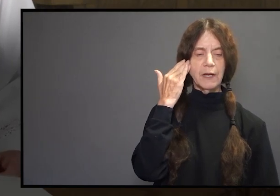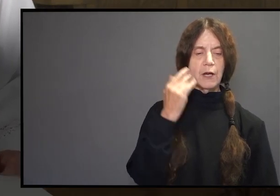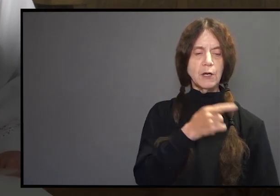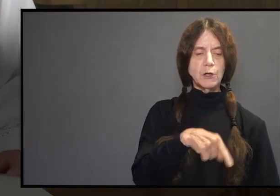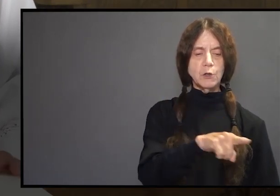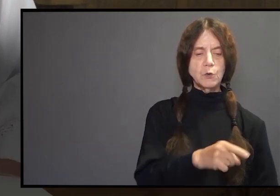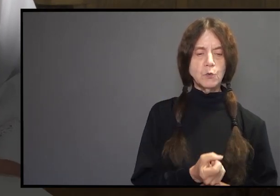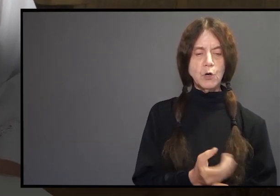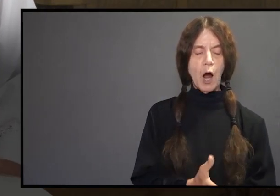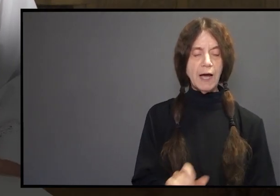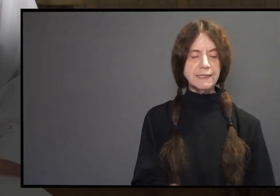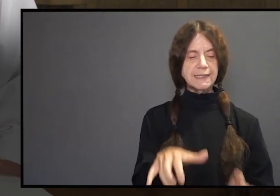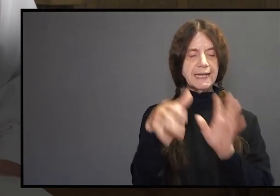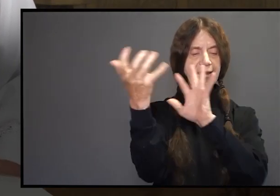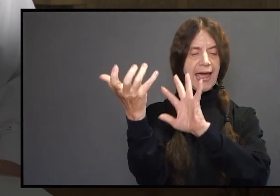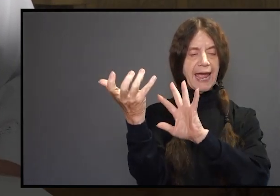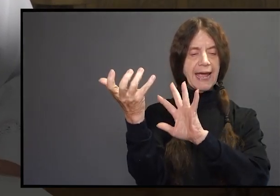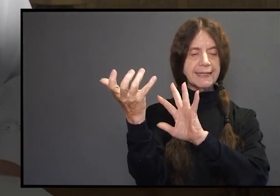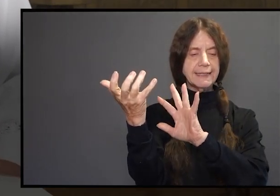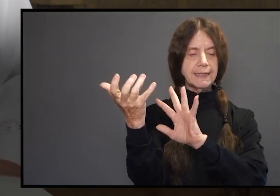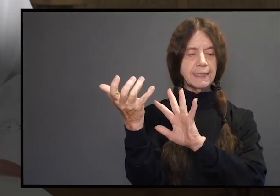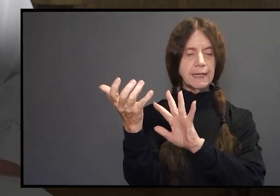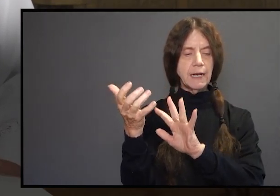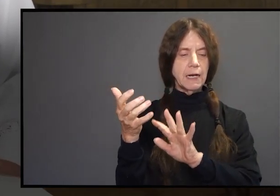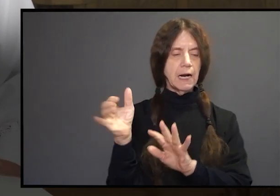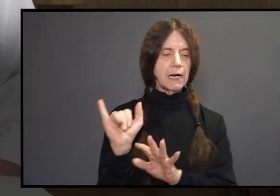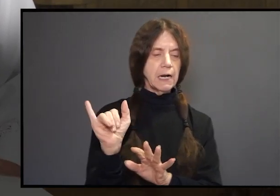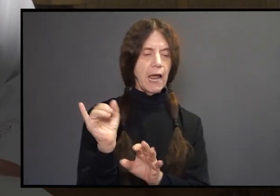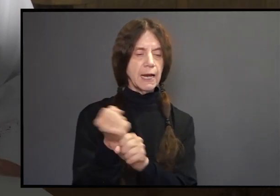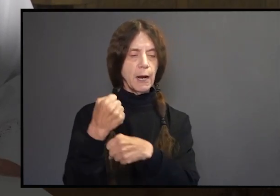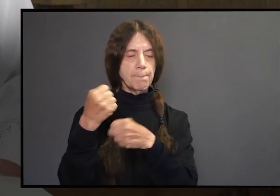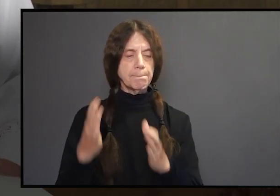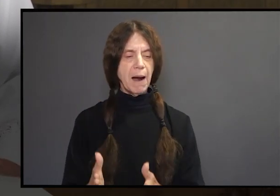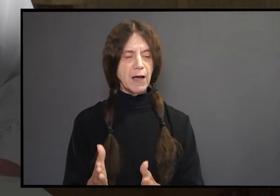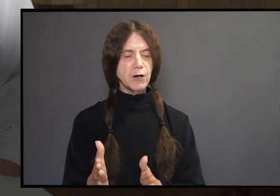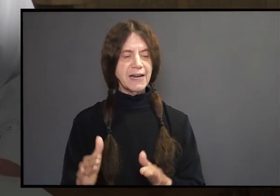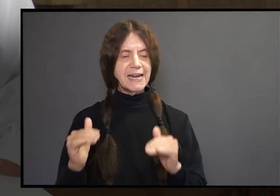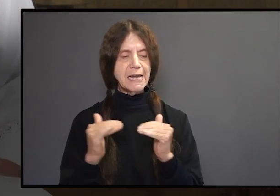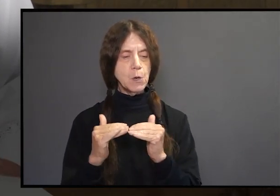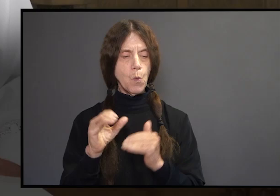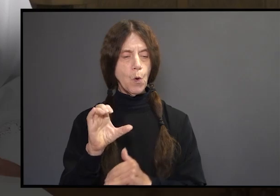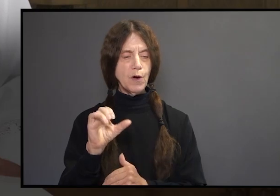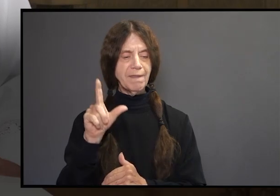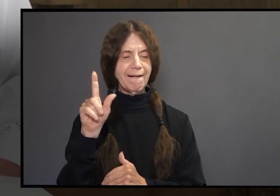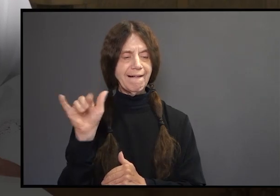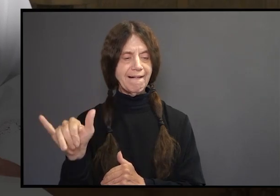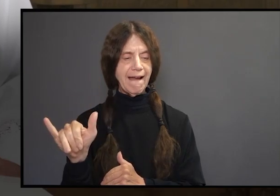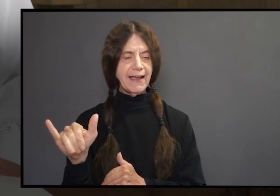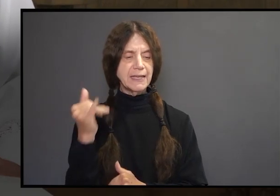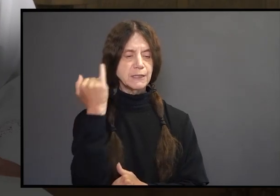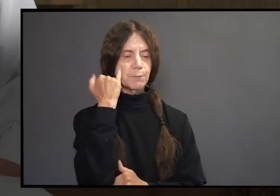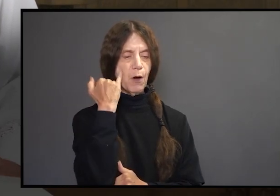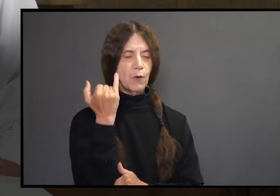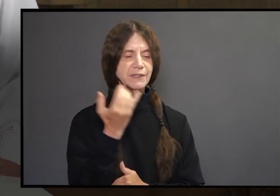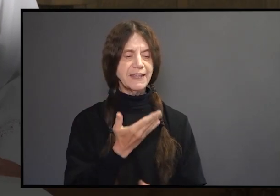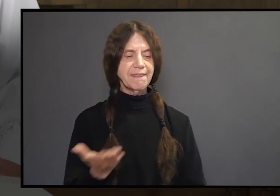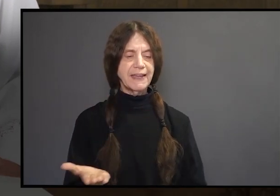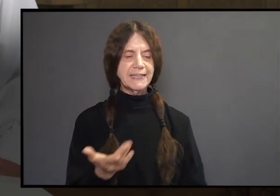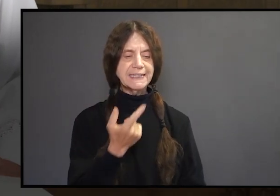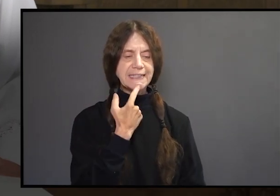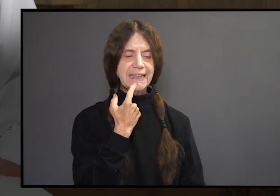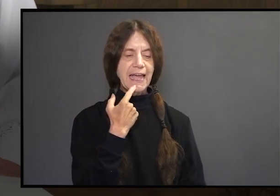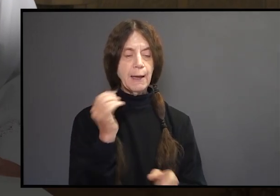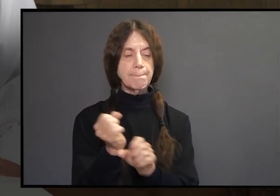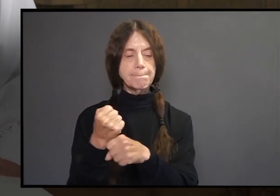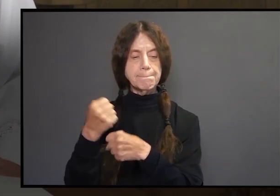us?" You turn things upside down. Shall the potter be regarded as the clay, that the thing made